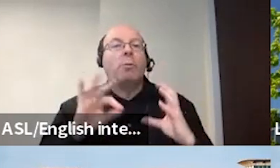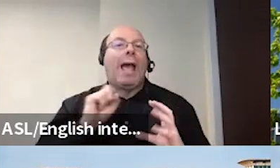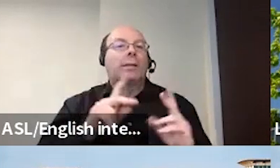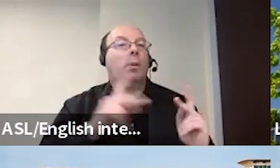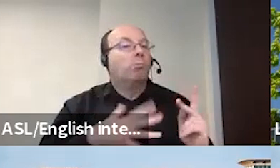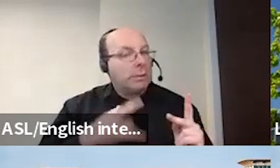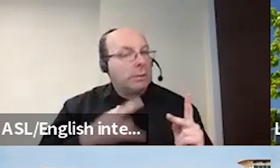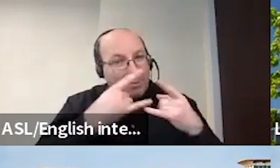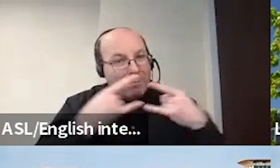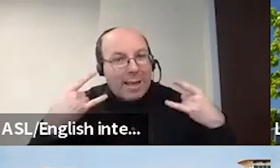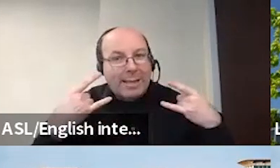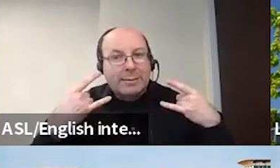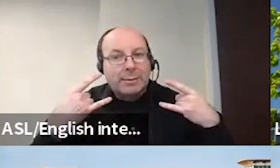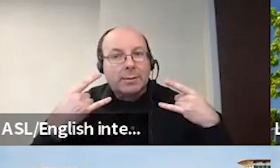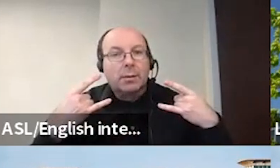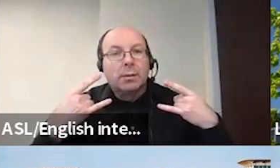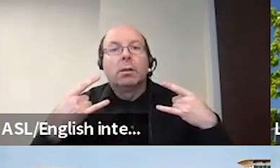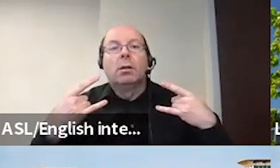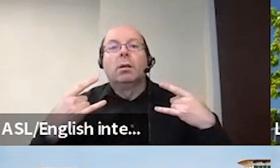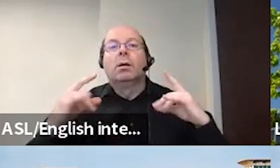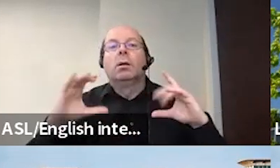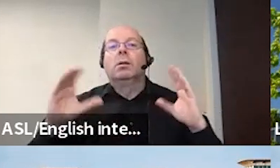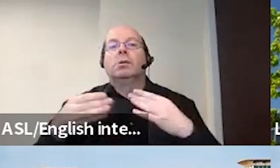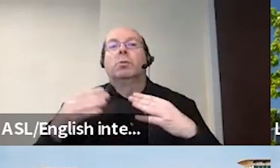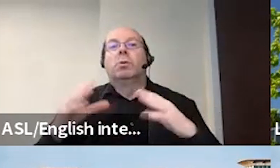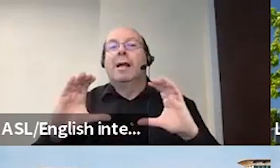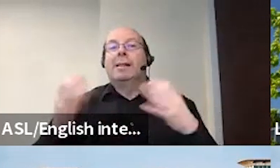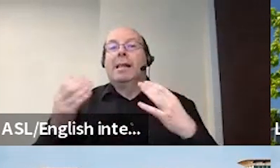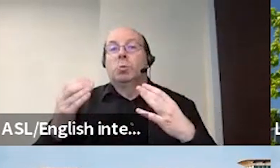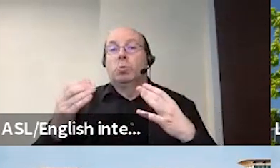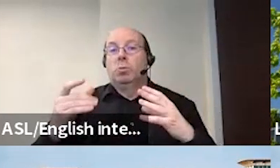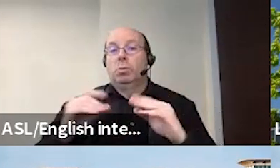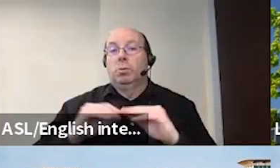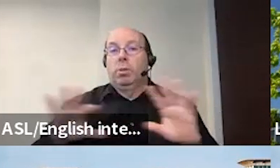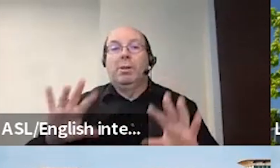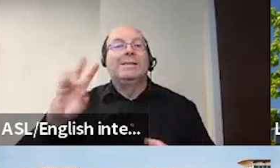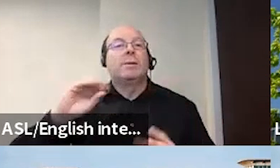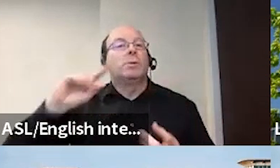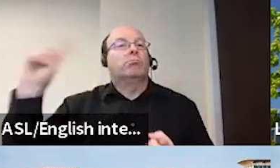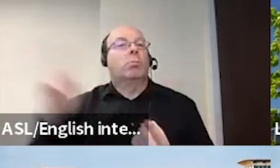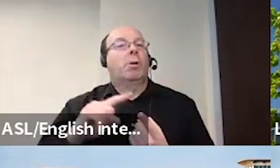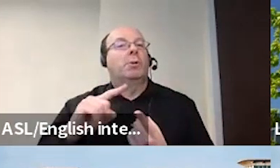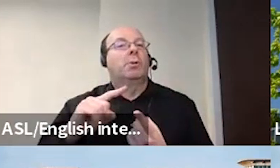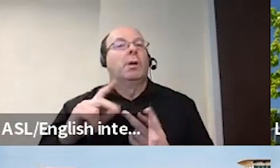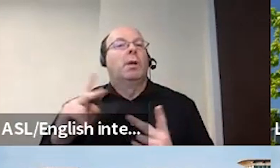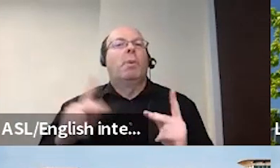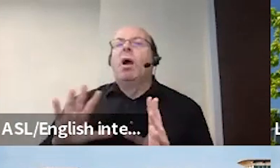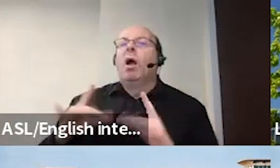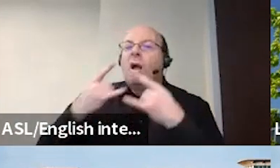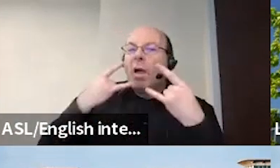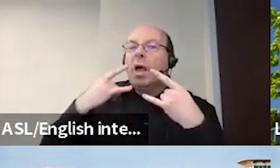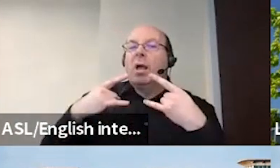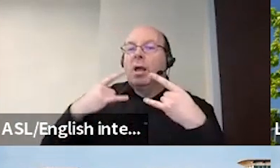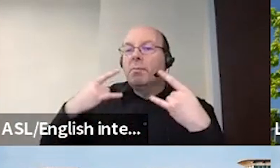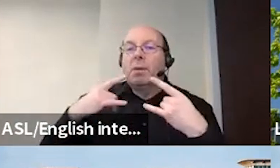people to wear a mask reduces transmission in classroom settings by over 70%. So I think a lot of times people get into what's,